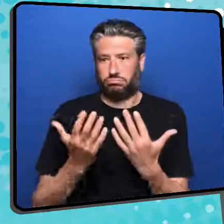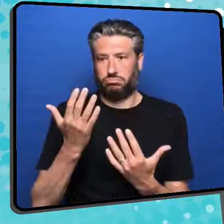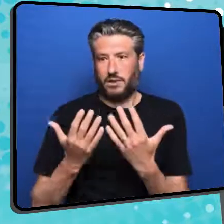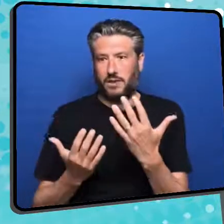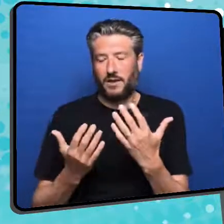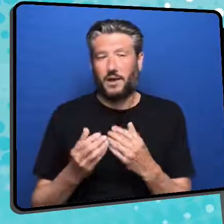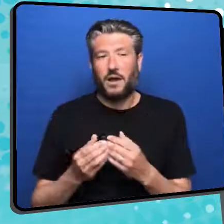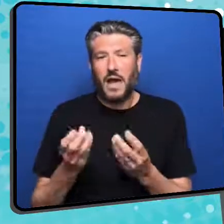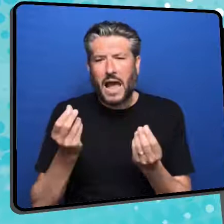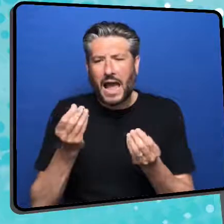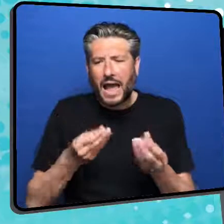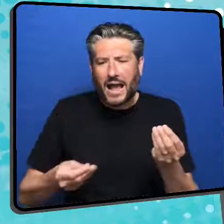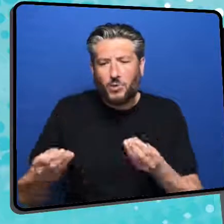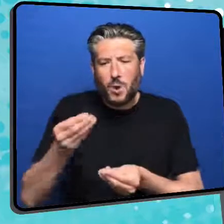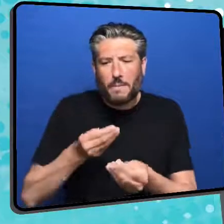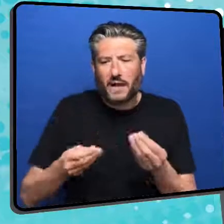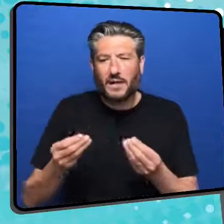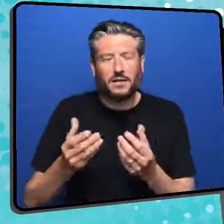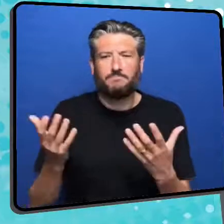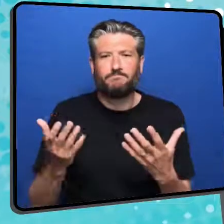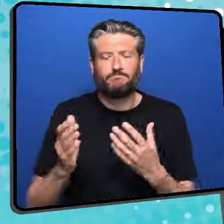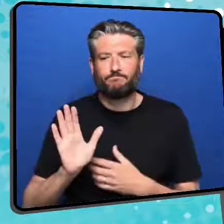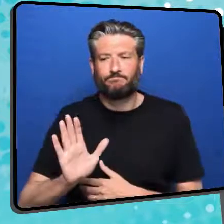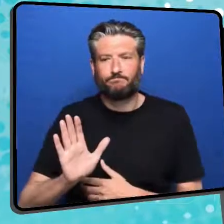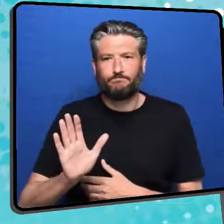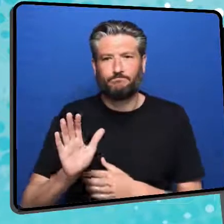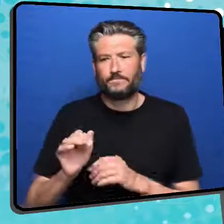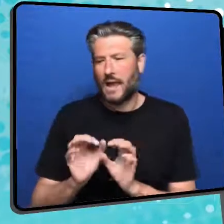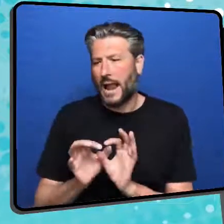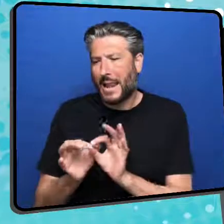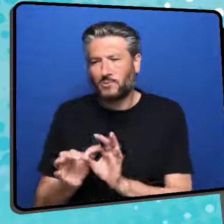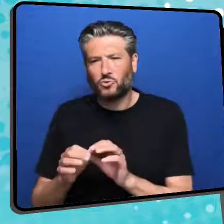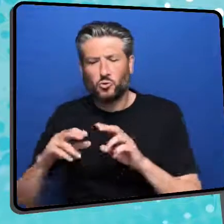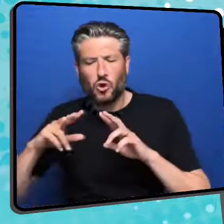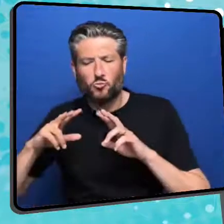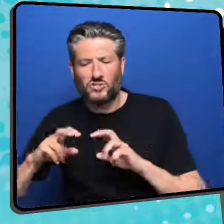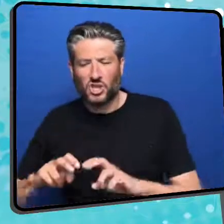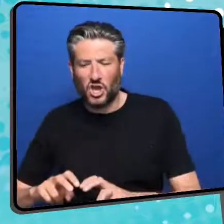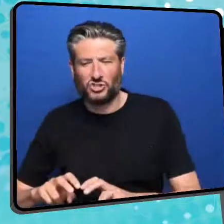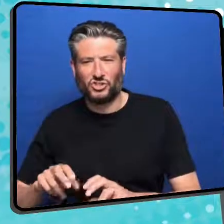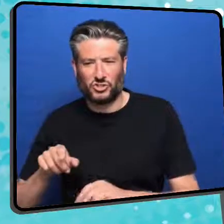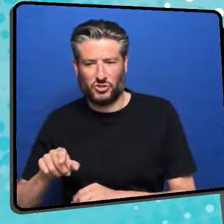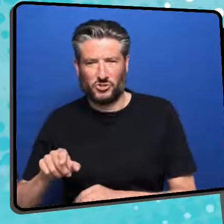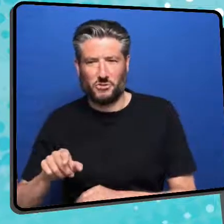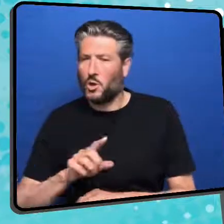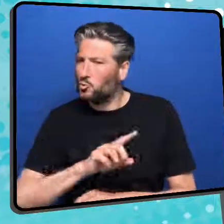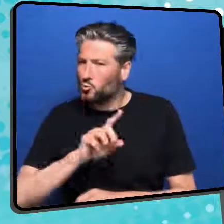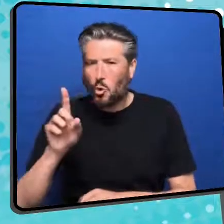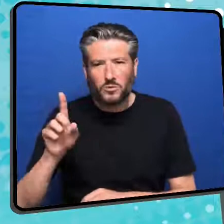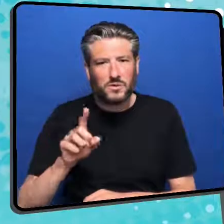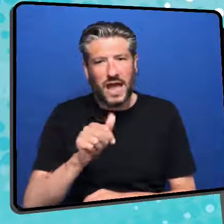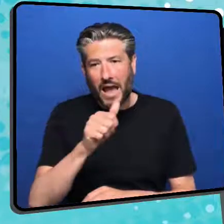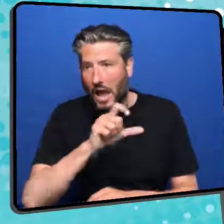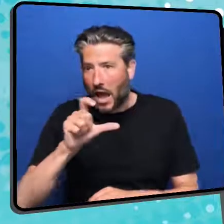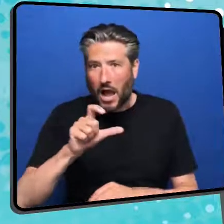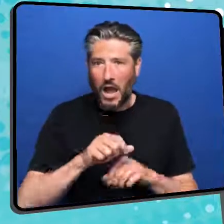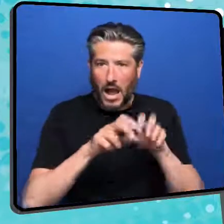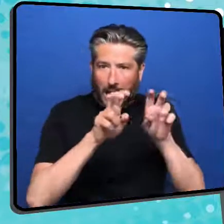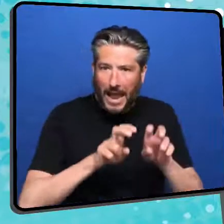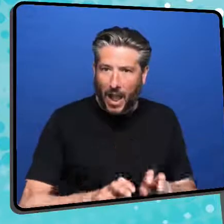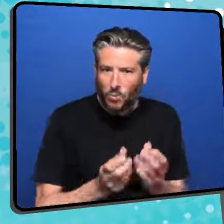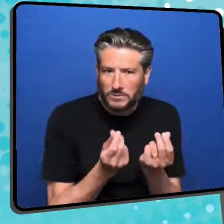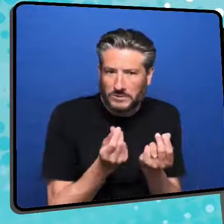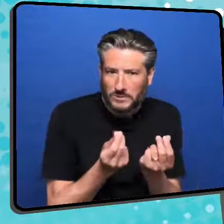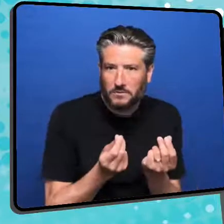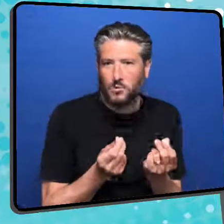economics I did was more like research-oriented economics. So it's not about accounting or marketing, but more like what's the impact of interest